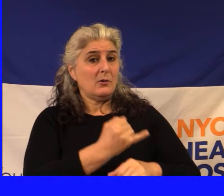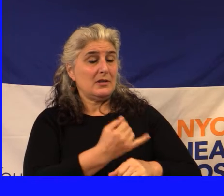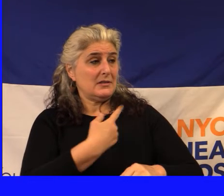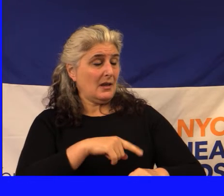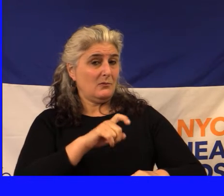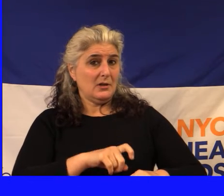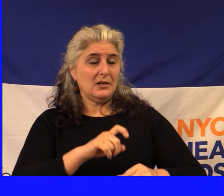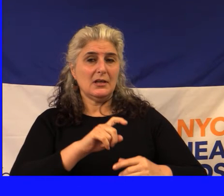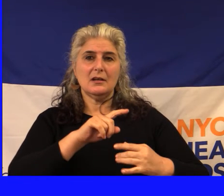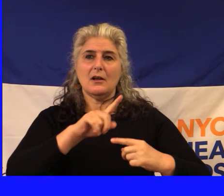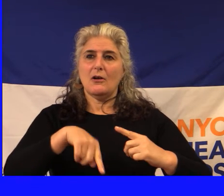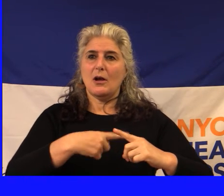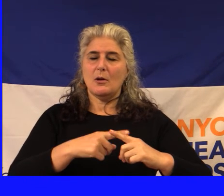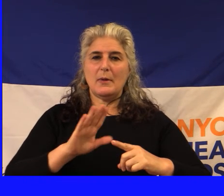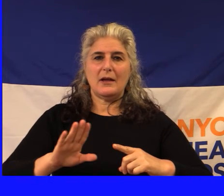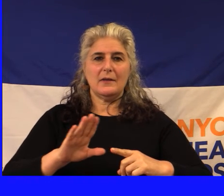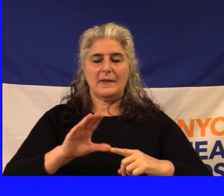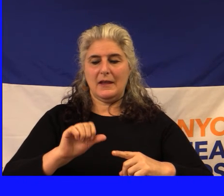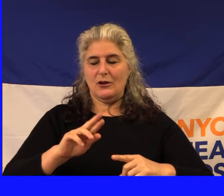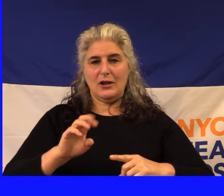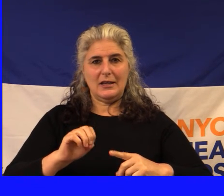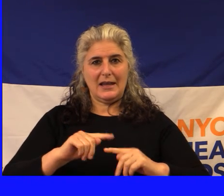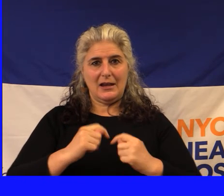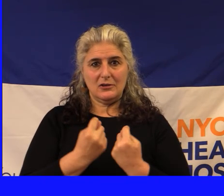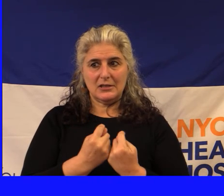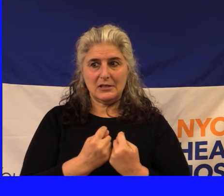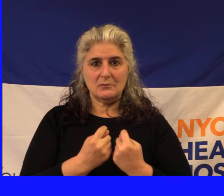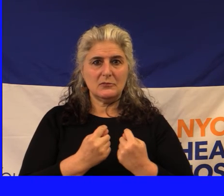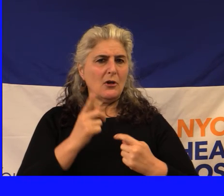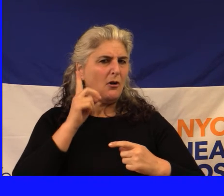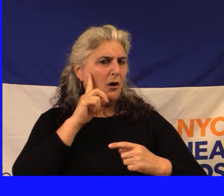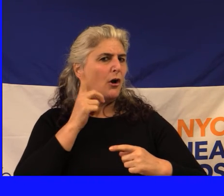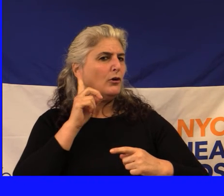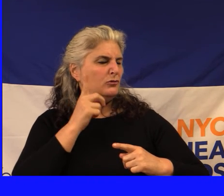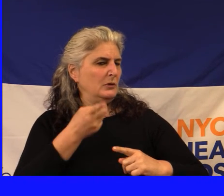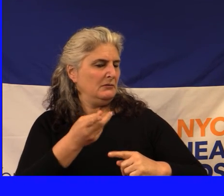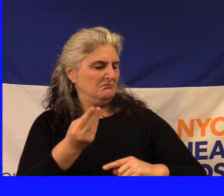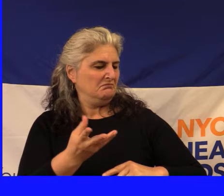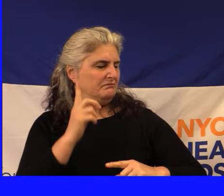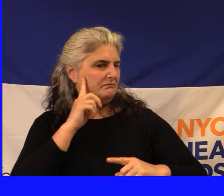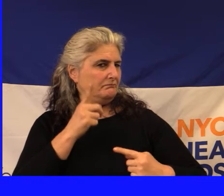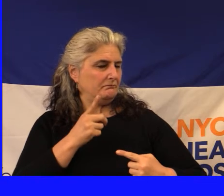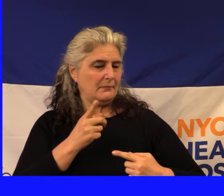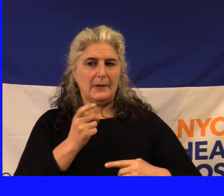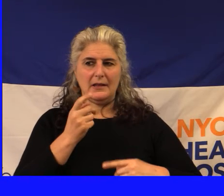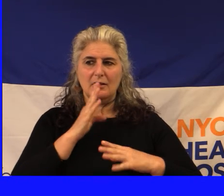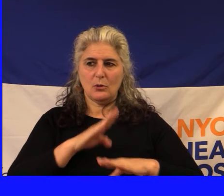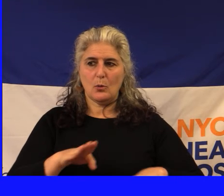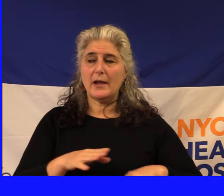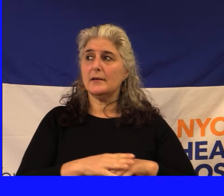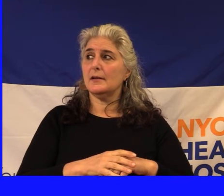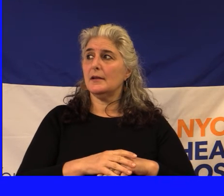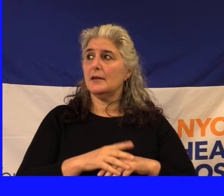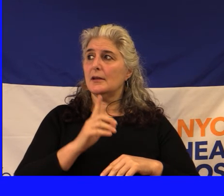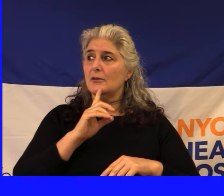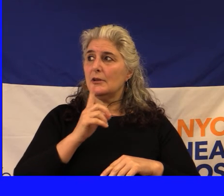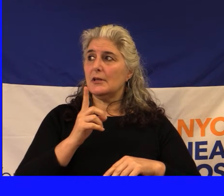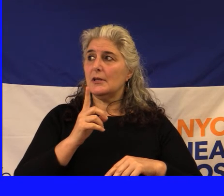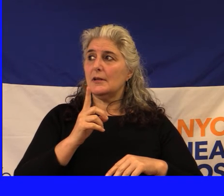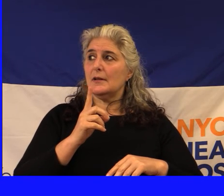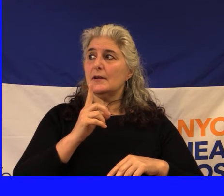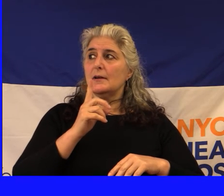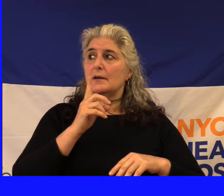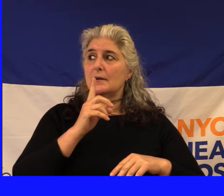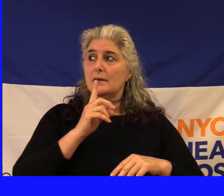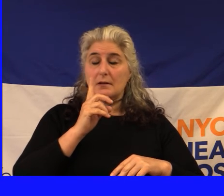that they work with are doing. This is not something that has been standardized, and I think there are strengths to that and there